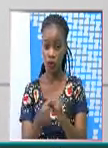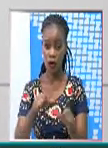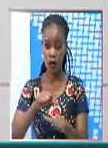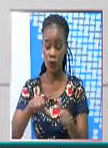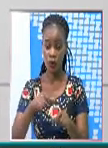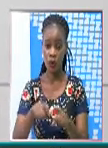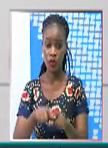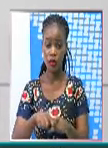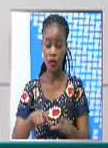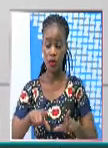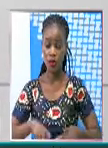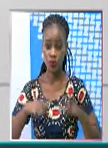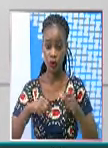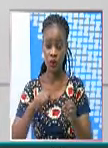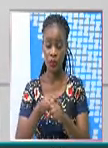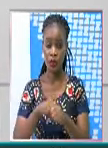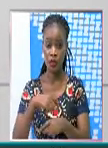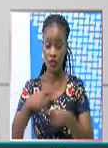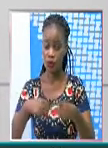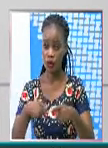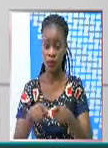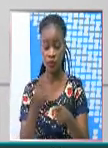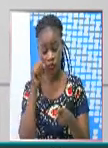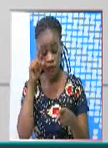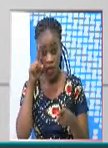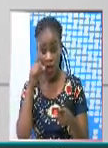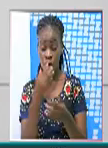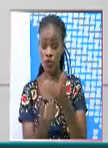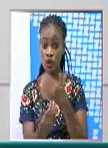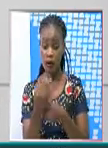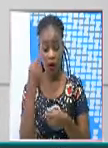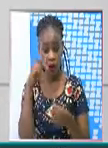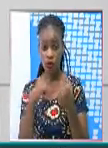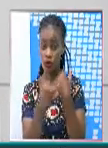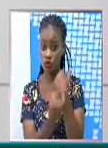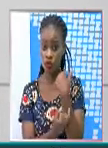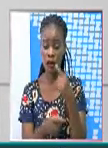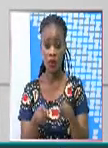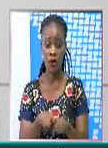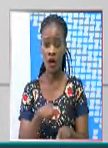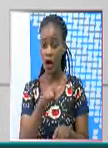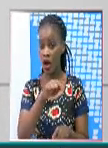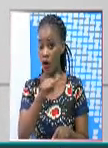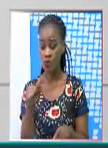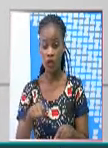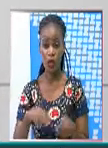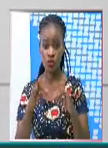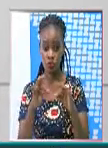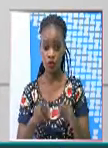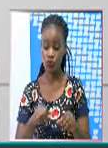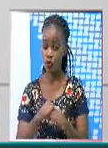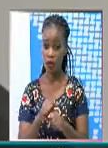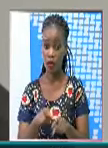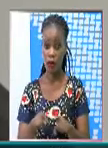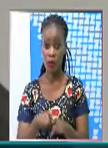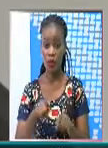about business, about always wake up in the morning looking for a job. I have no job, there is nothing else I can do. That type